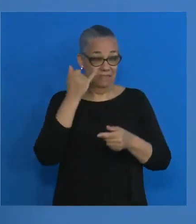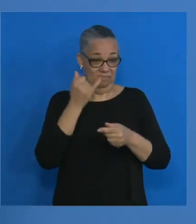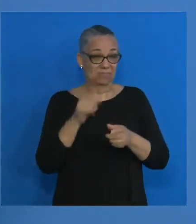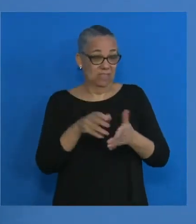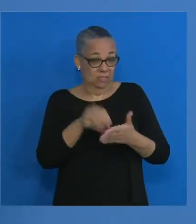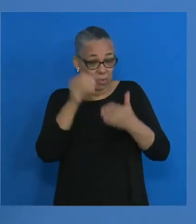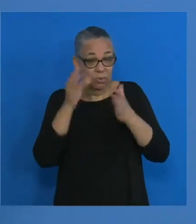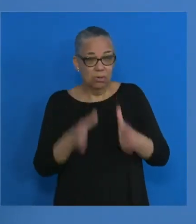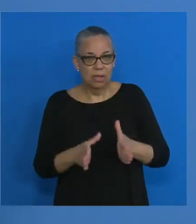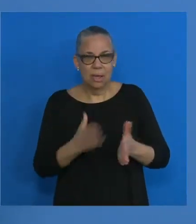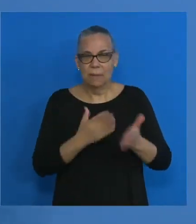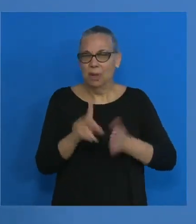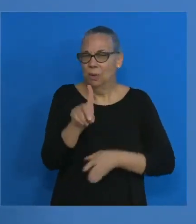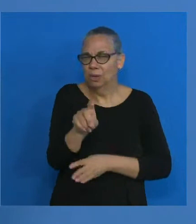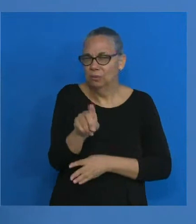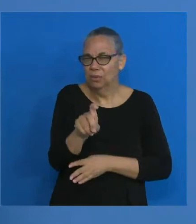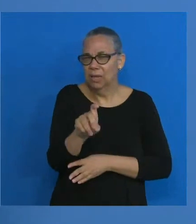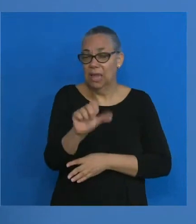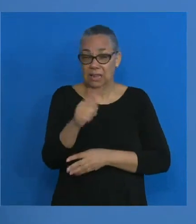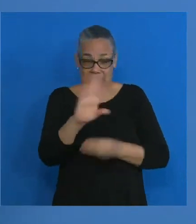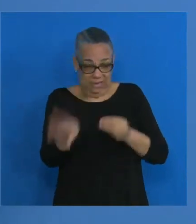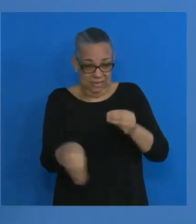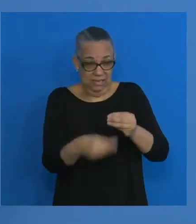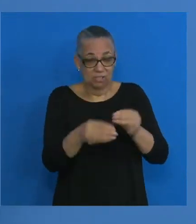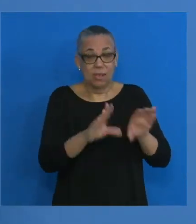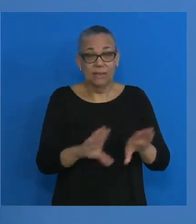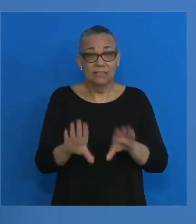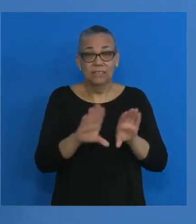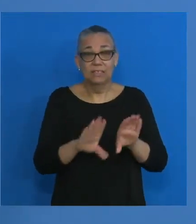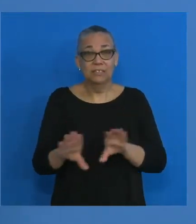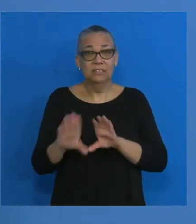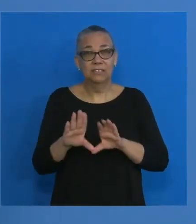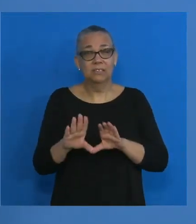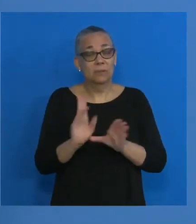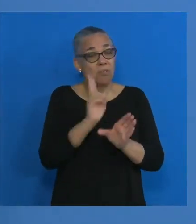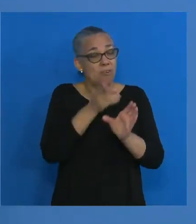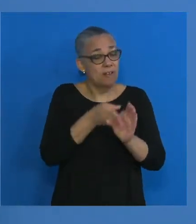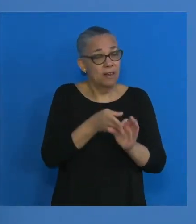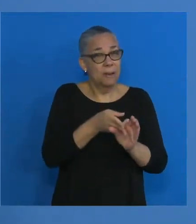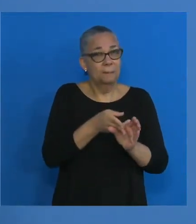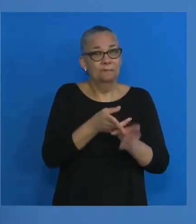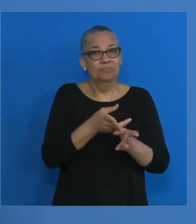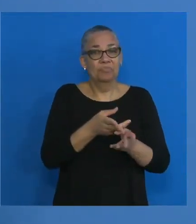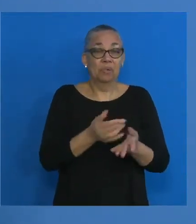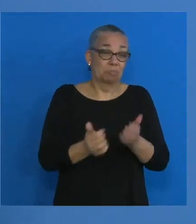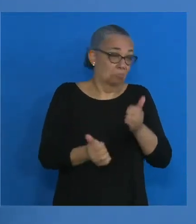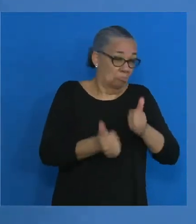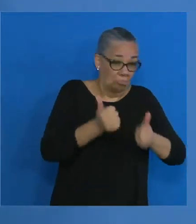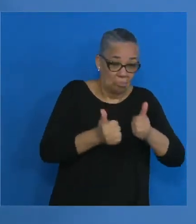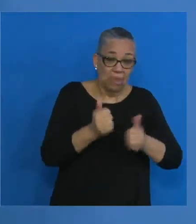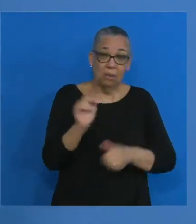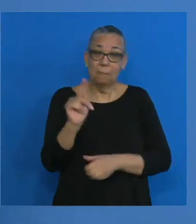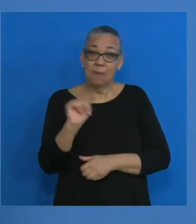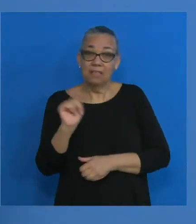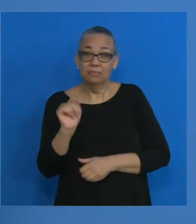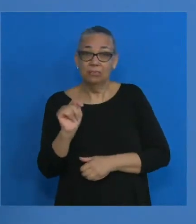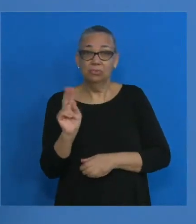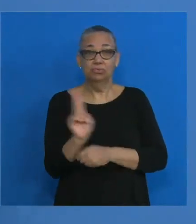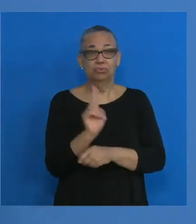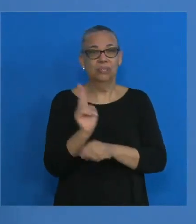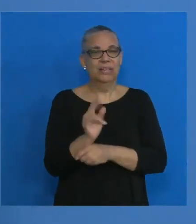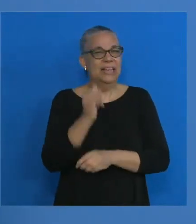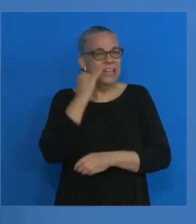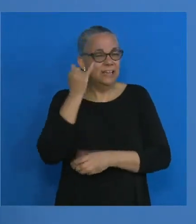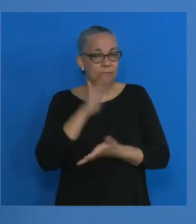may ask questions about any extracurricular activities that they have taken part in, which bathrooms they may have used, and if their school